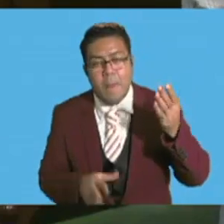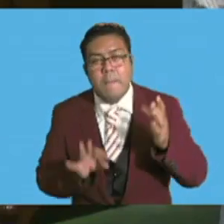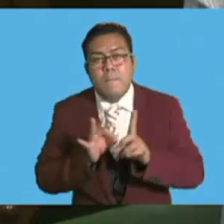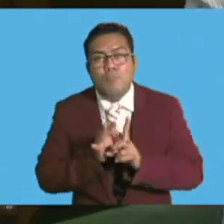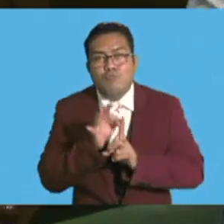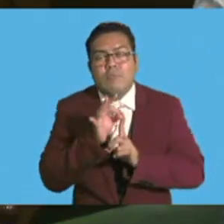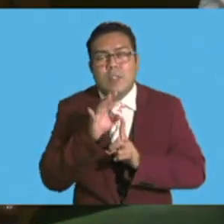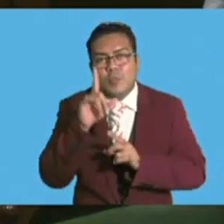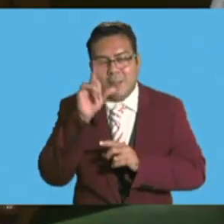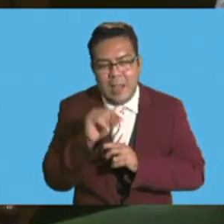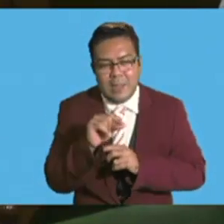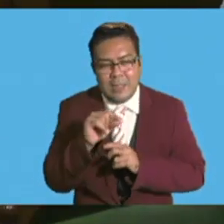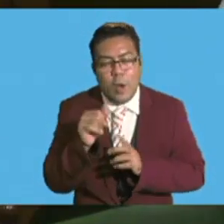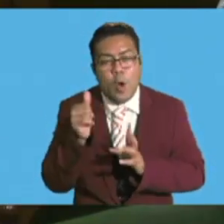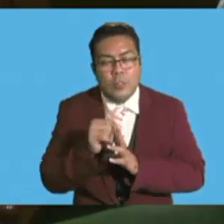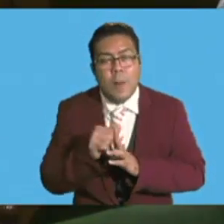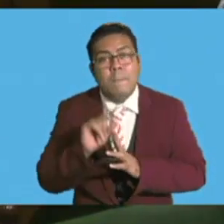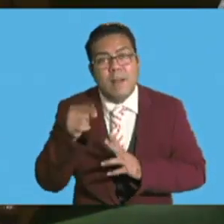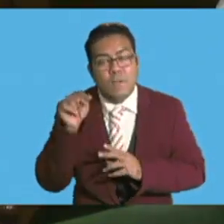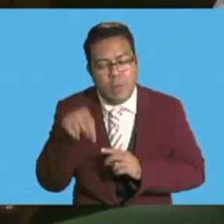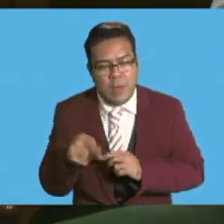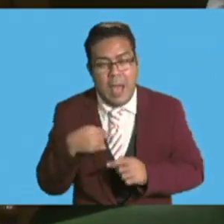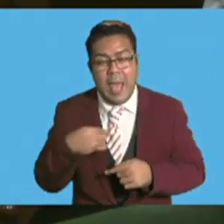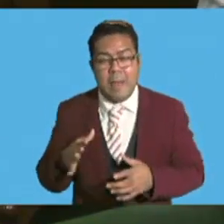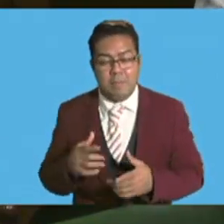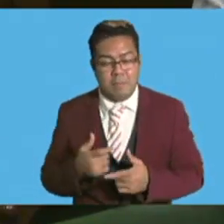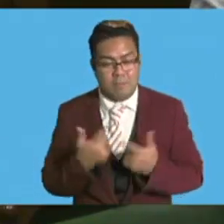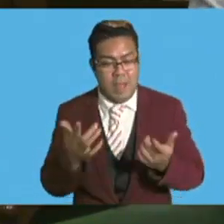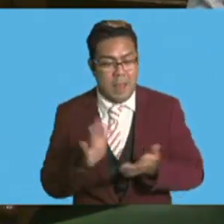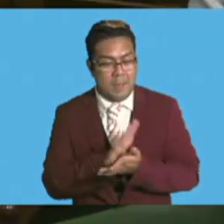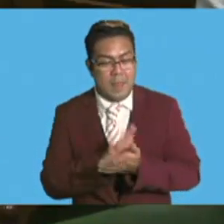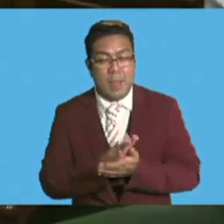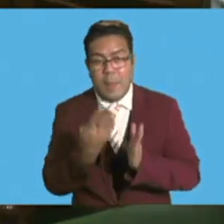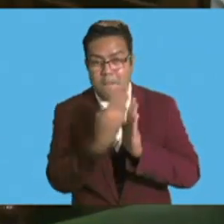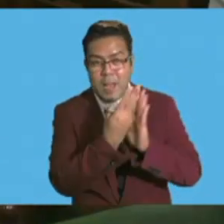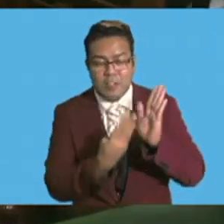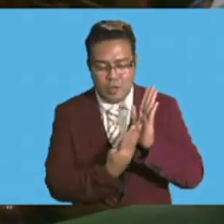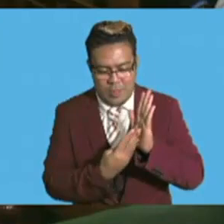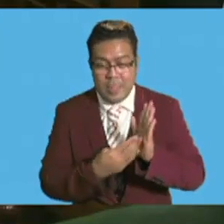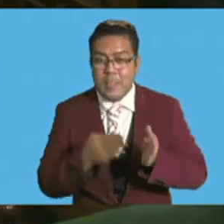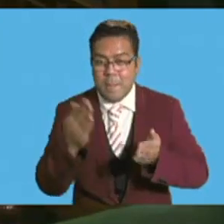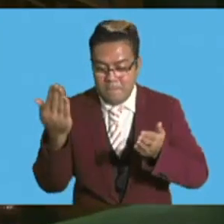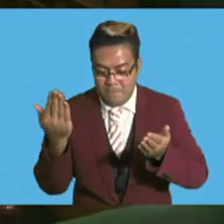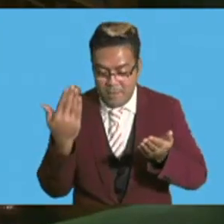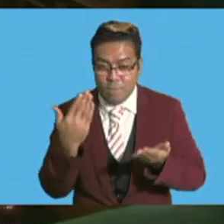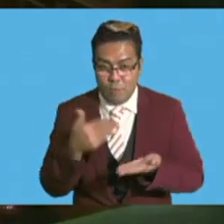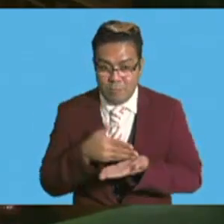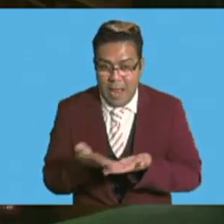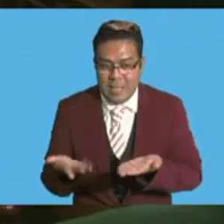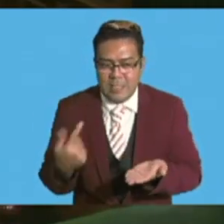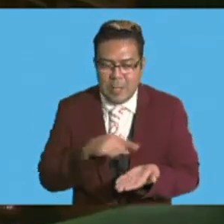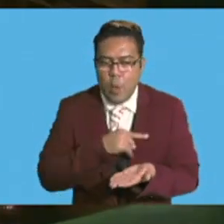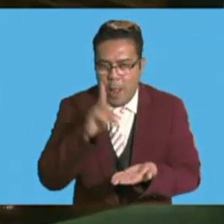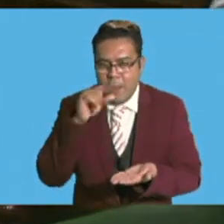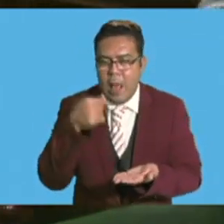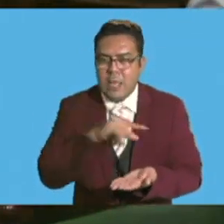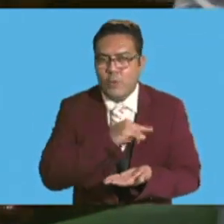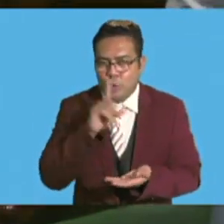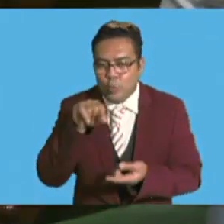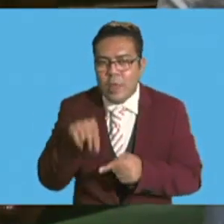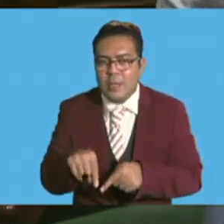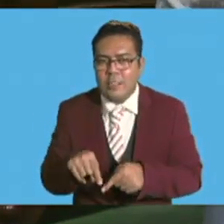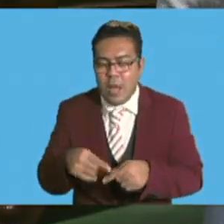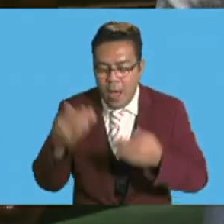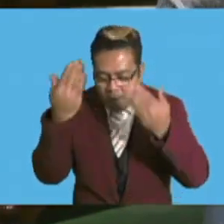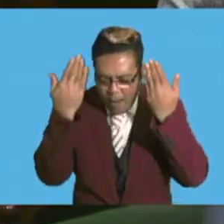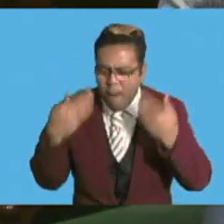improvements to be done also, but for that I am grateful that the budget that is before us will enable us to do that. Honourable Speaker, sir,